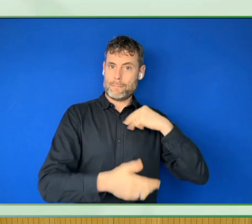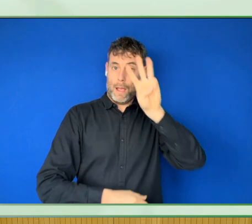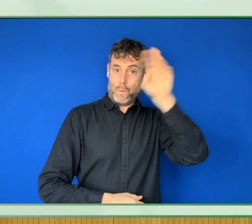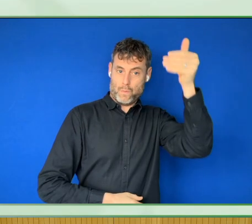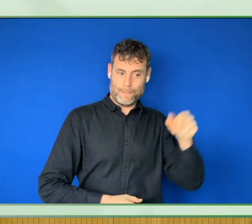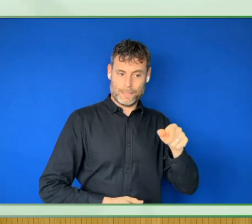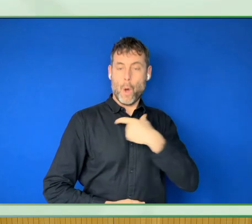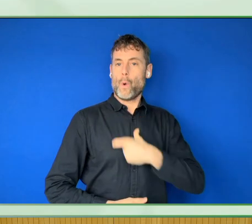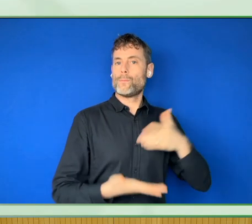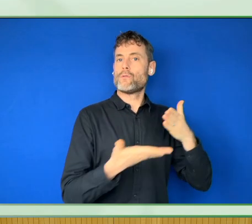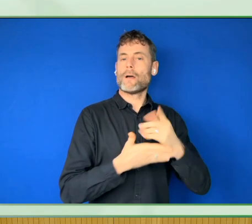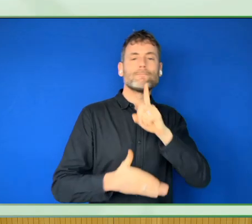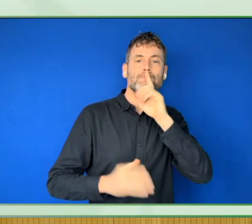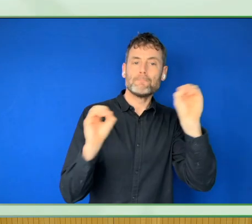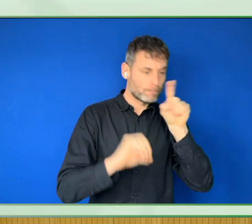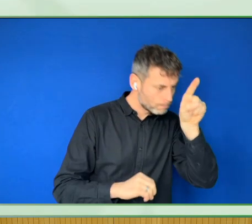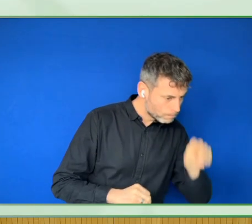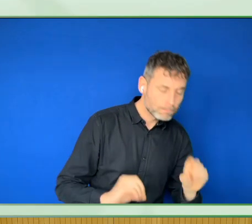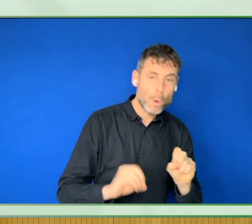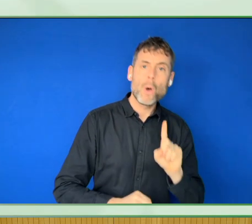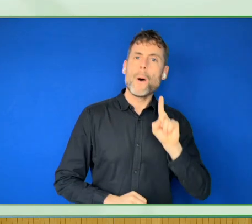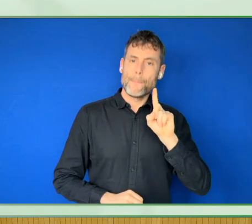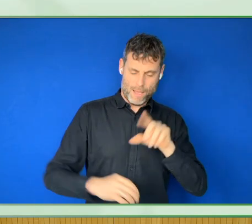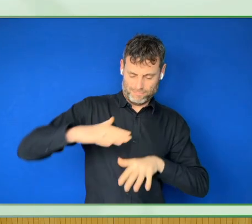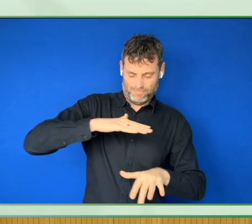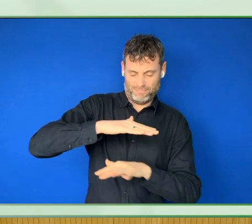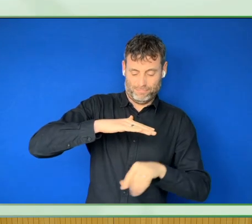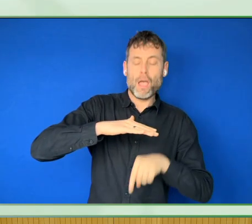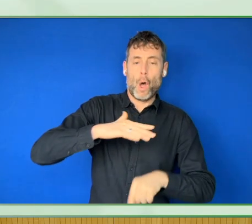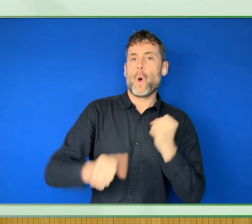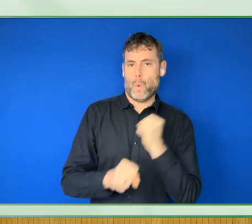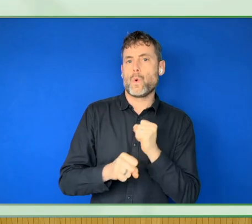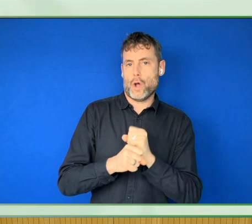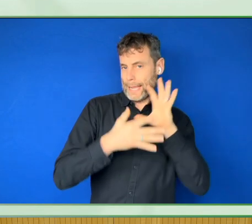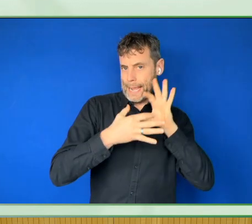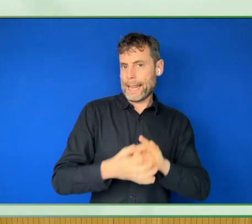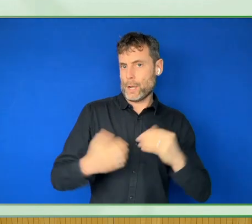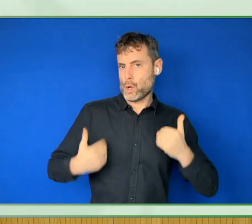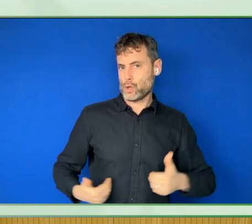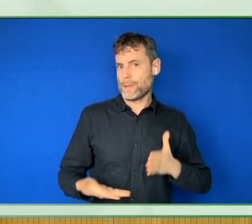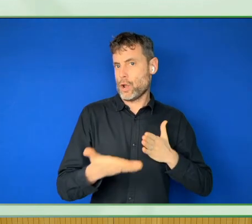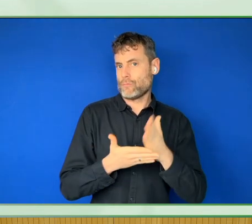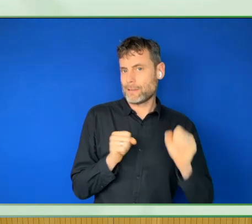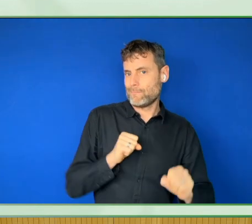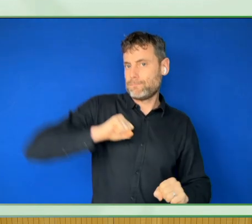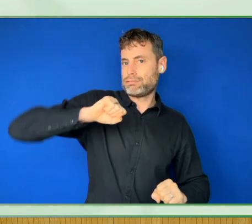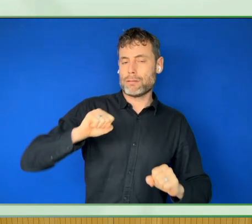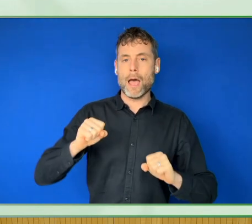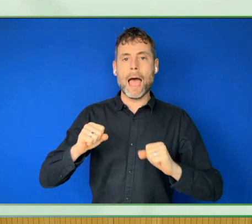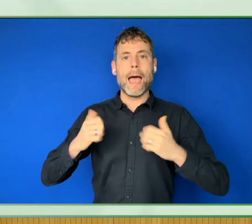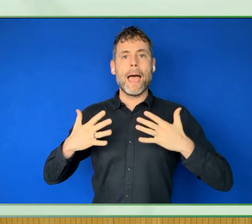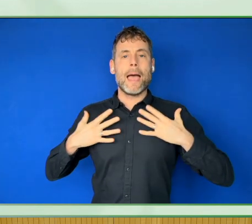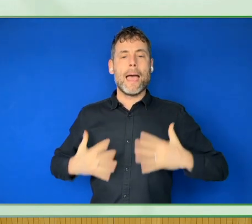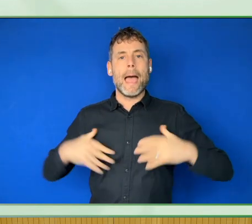rights. It's anti-oppressive, it's about anti-ableism, based in disability justice principles. So I think the